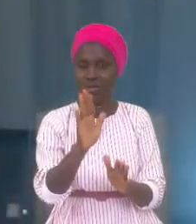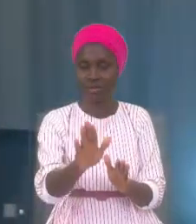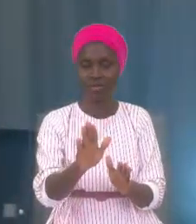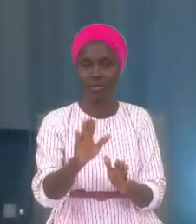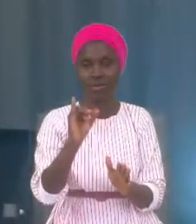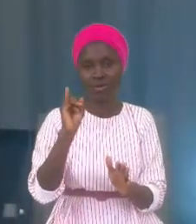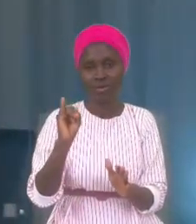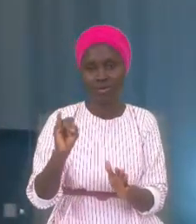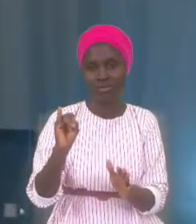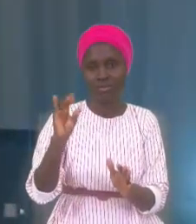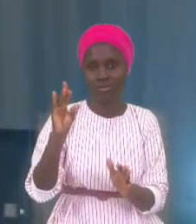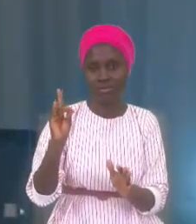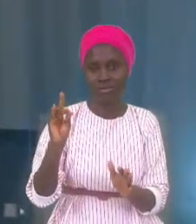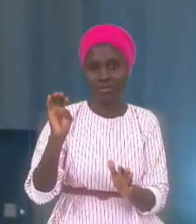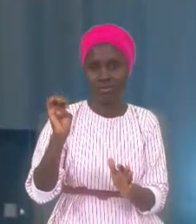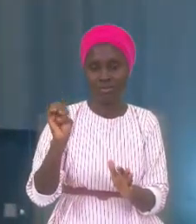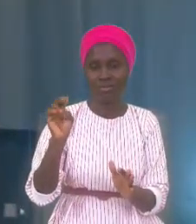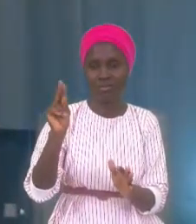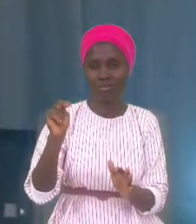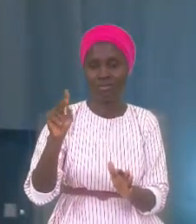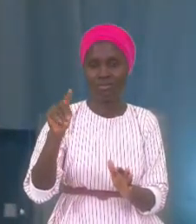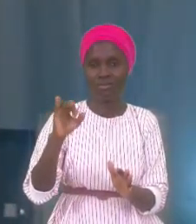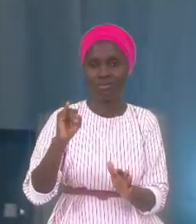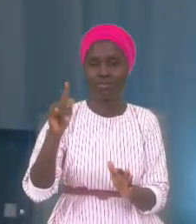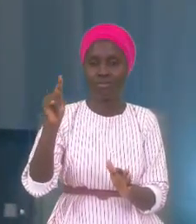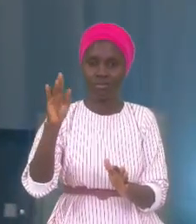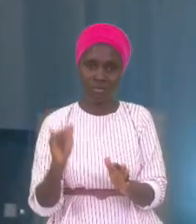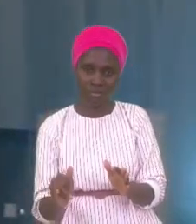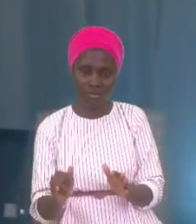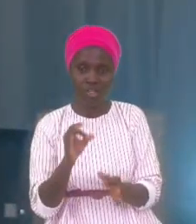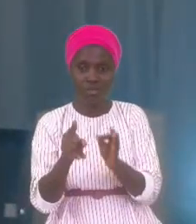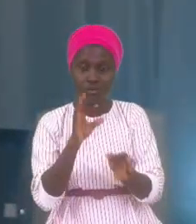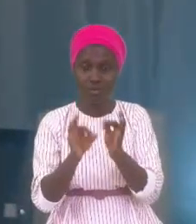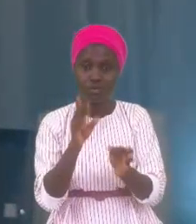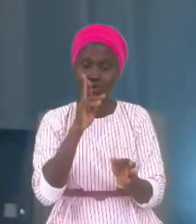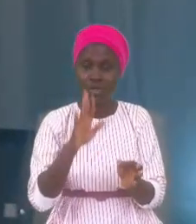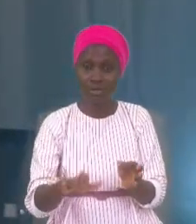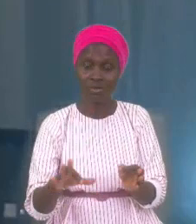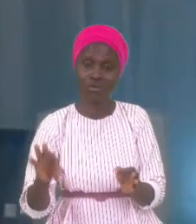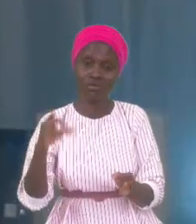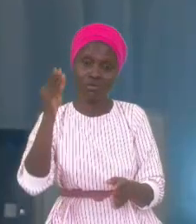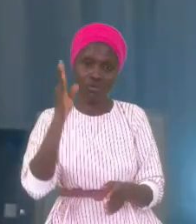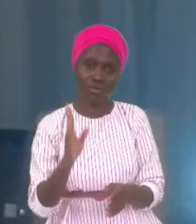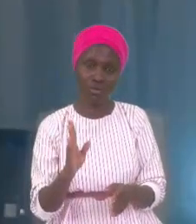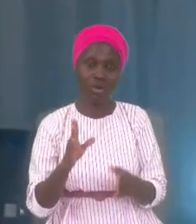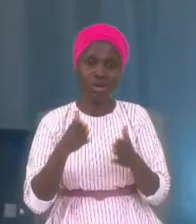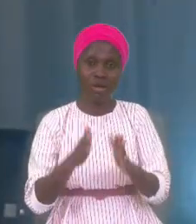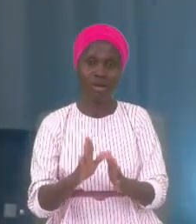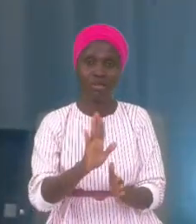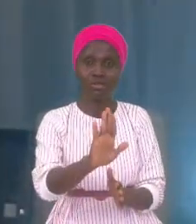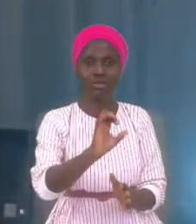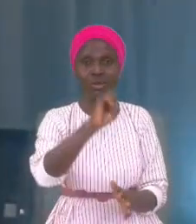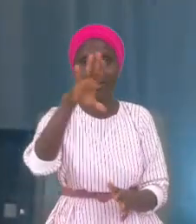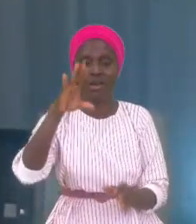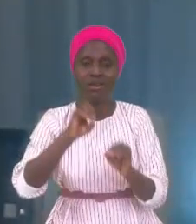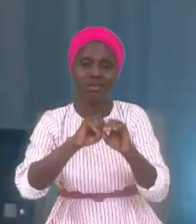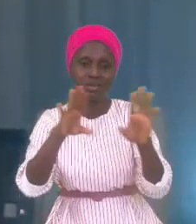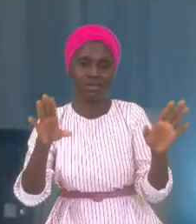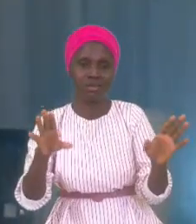God, act as the children of God shall act, and let your light shine. Not only shine, let it